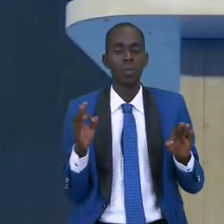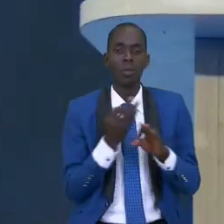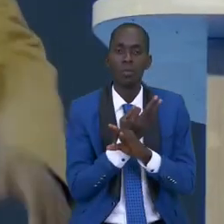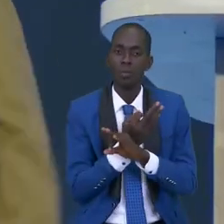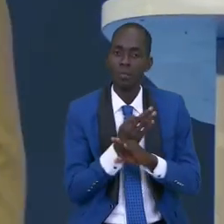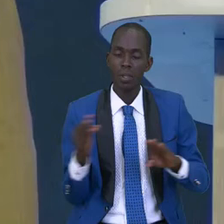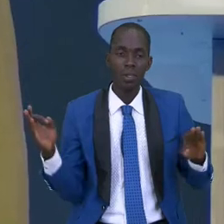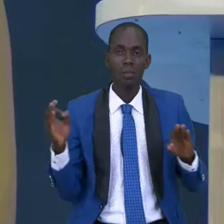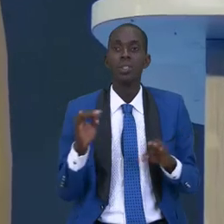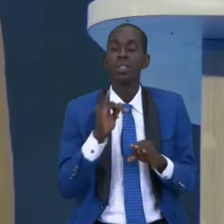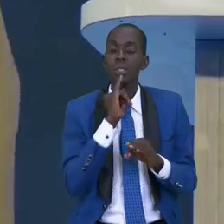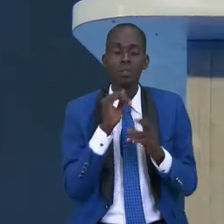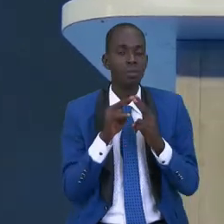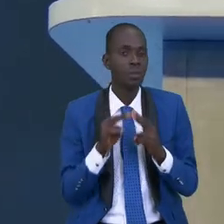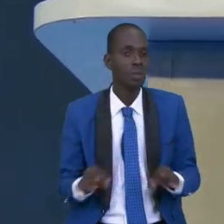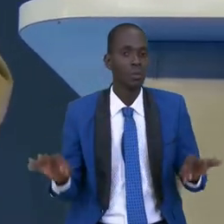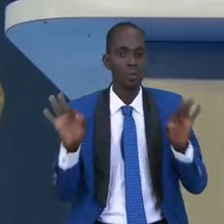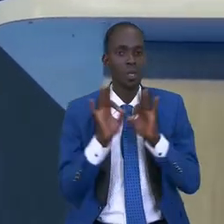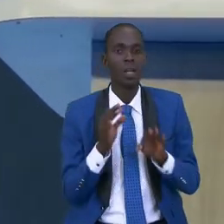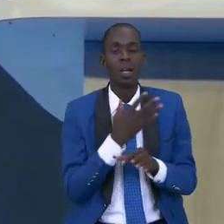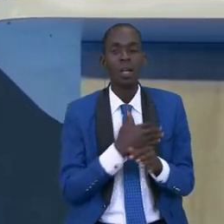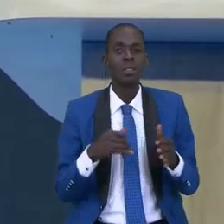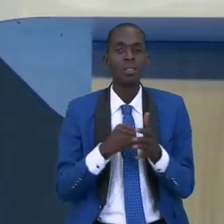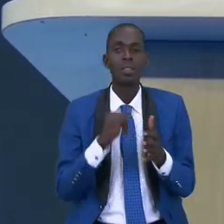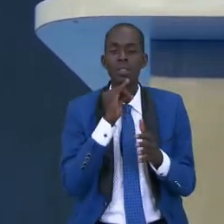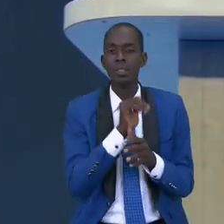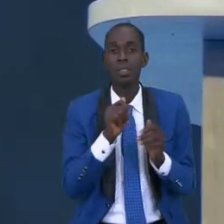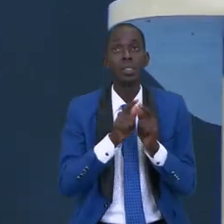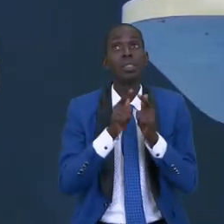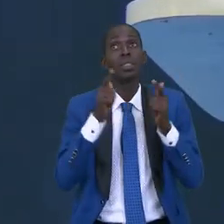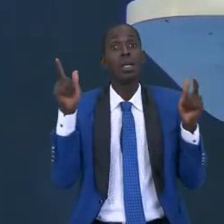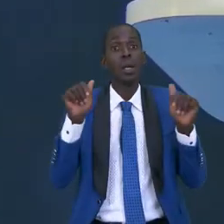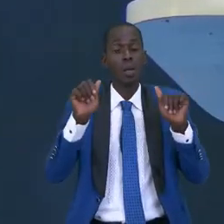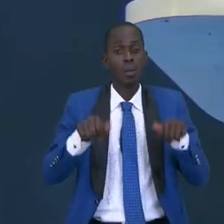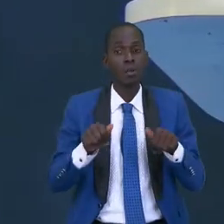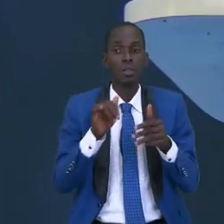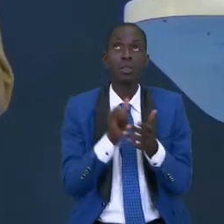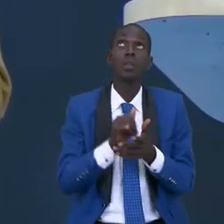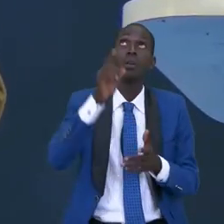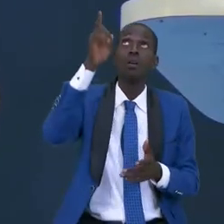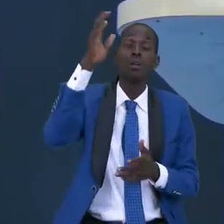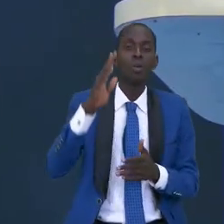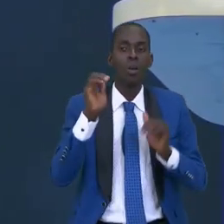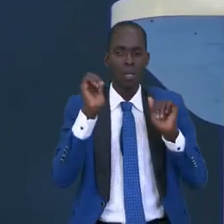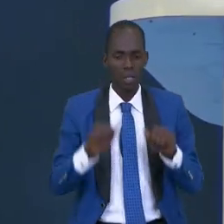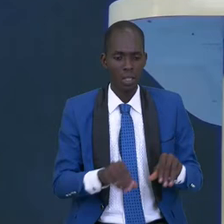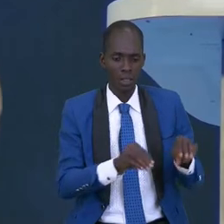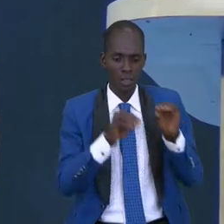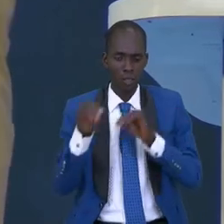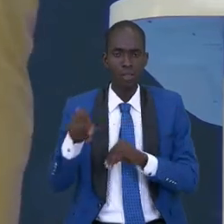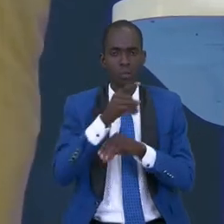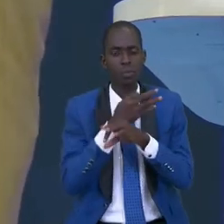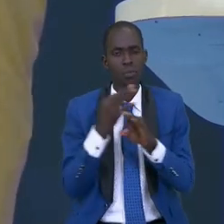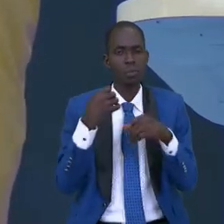Freedom is fundamental, and it's a great possibility that God can set you free.